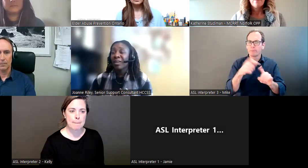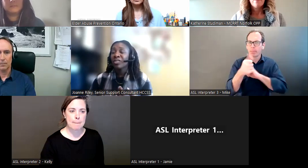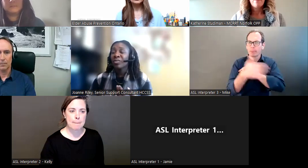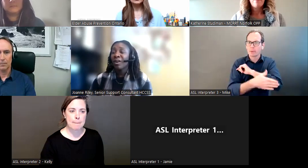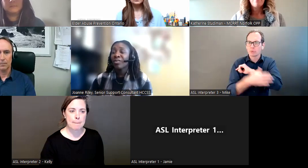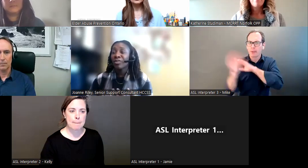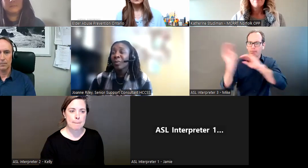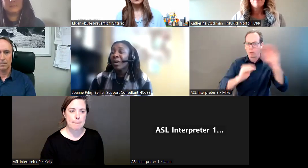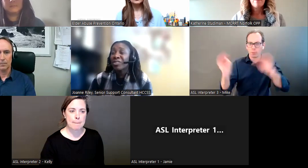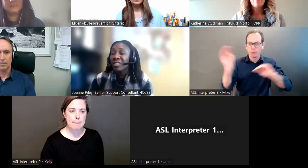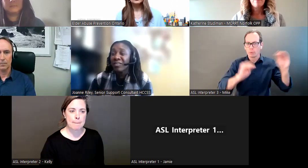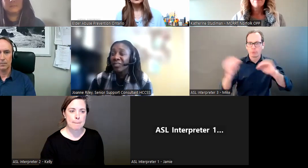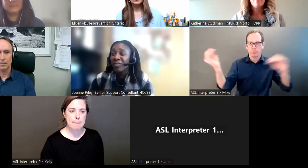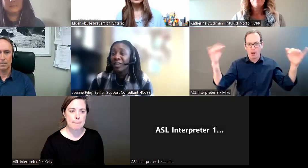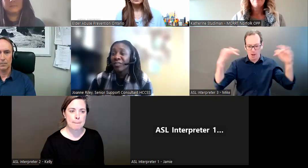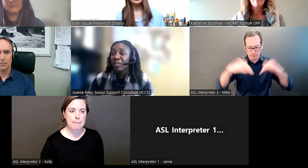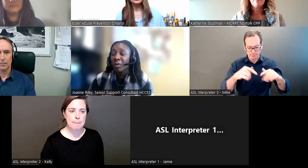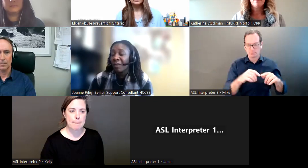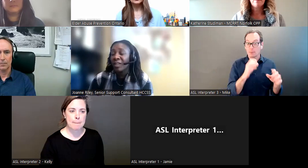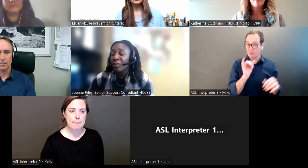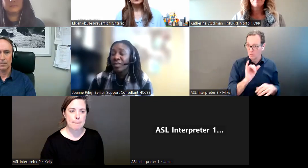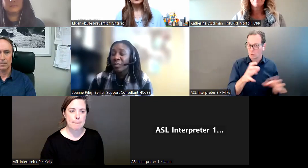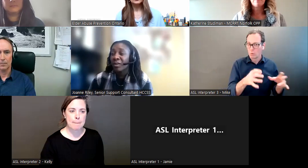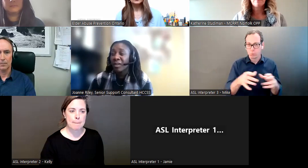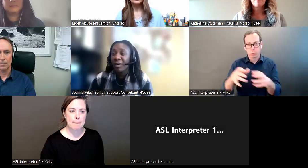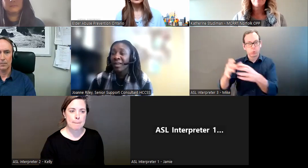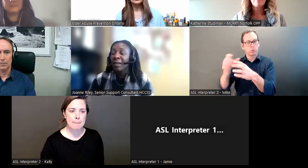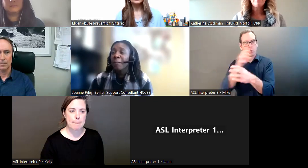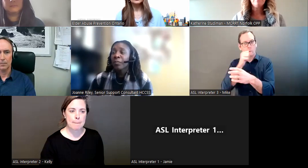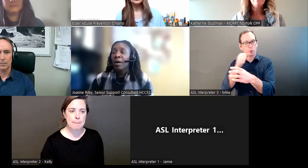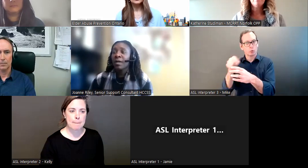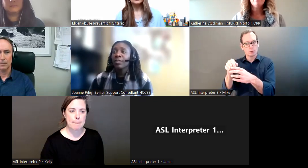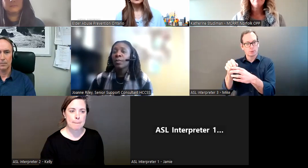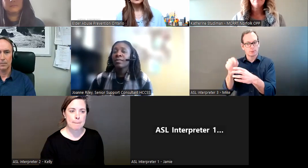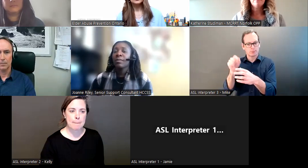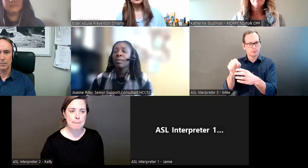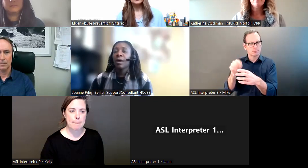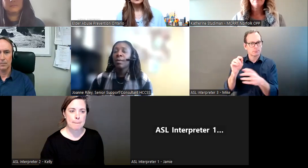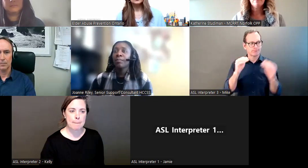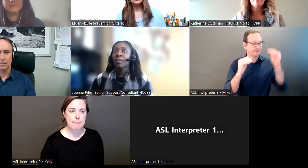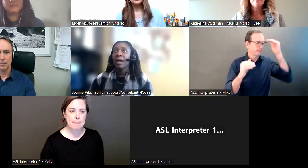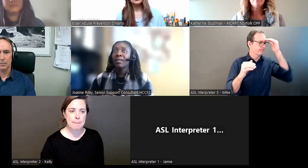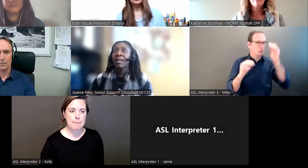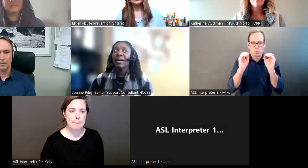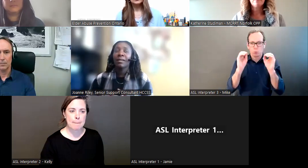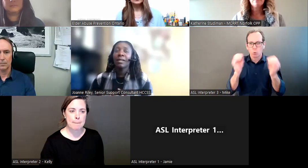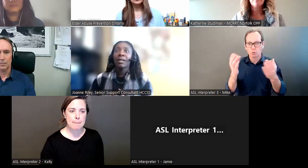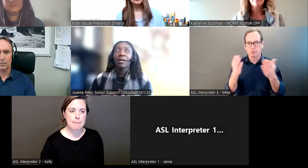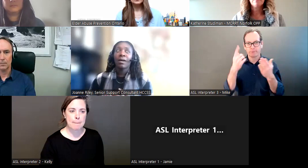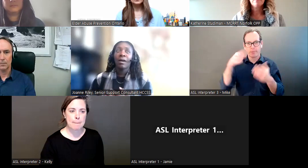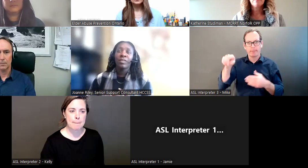their language, but also we don't have the service available for them, period, right? And so we have to be, I think